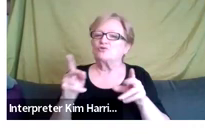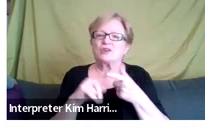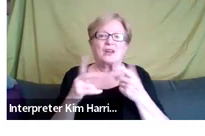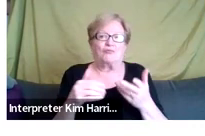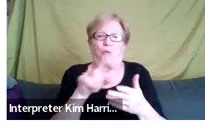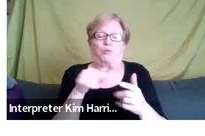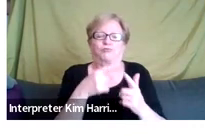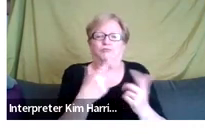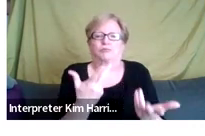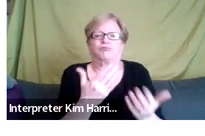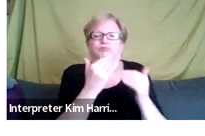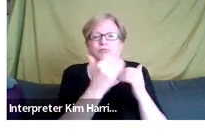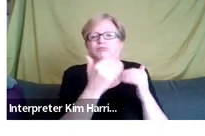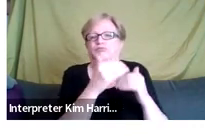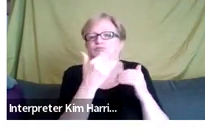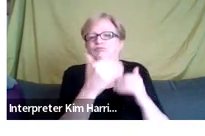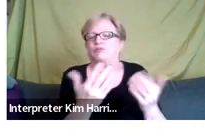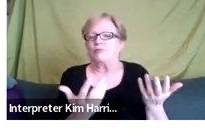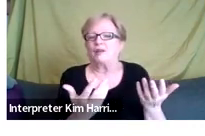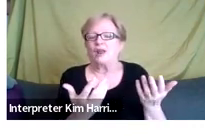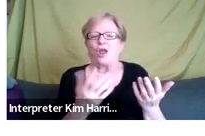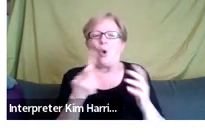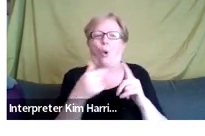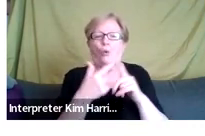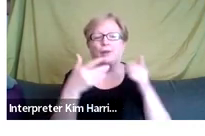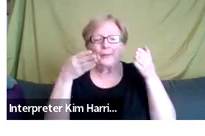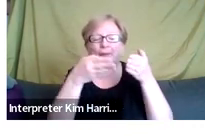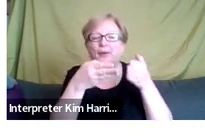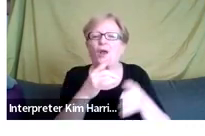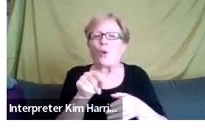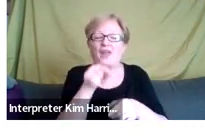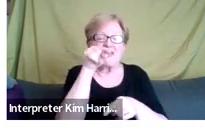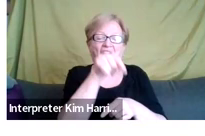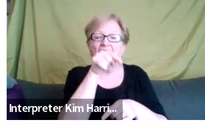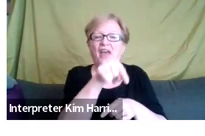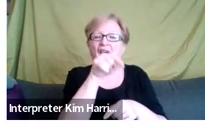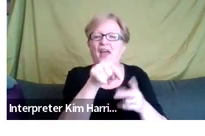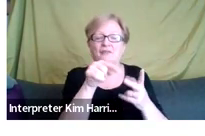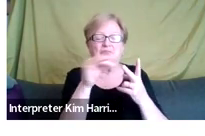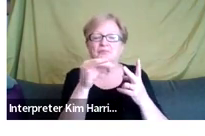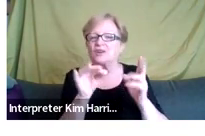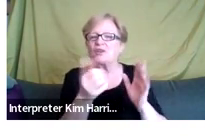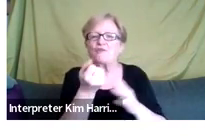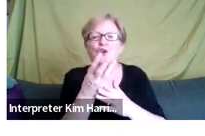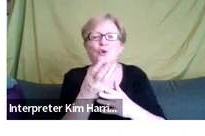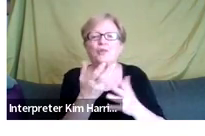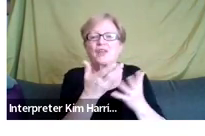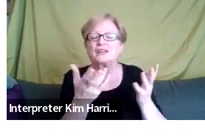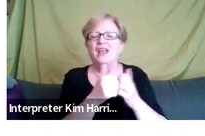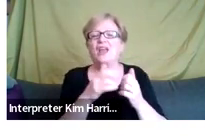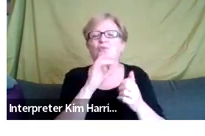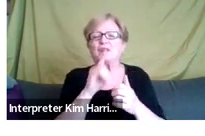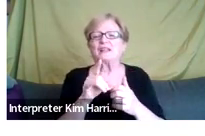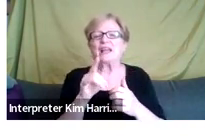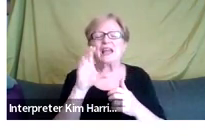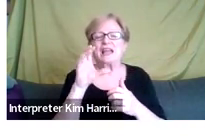of, ways that you're funneled into different occupation is really rooted in stereotypes.